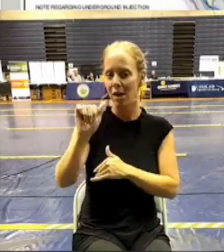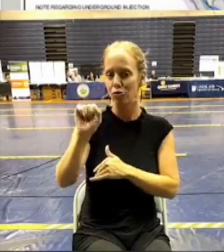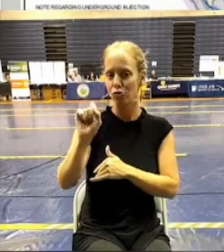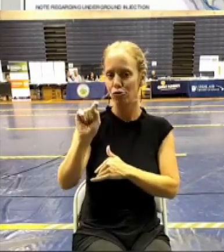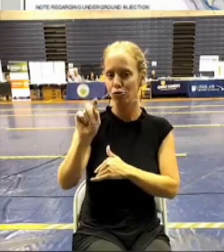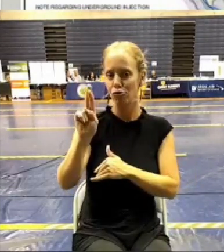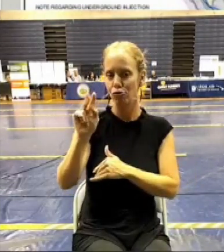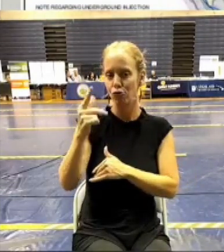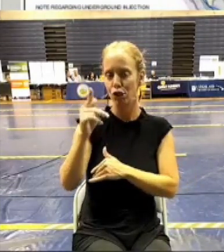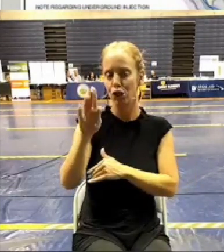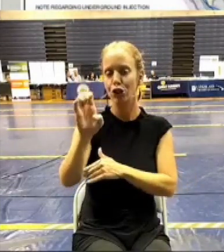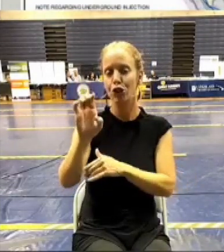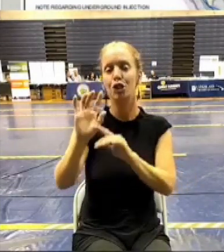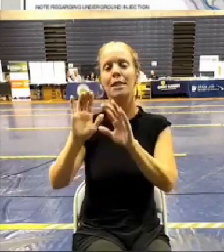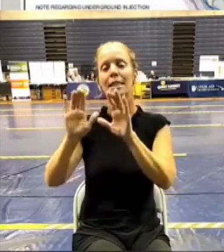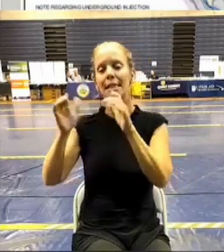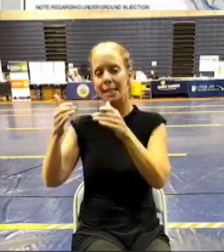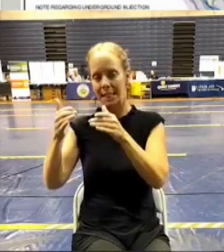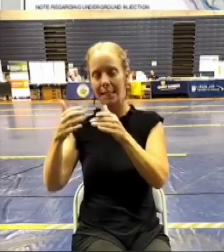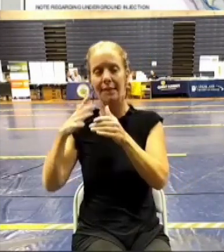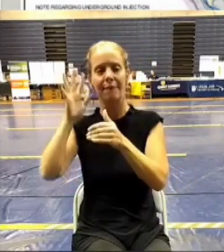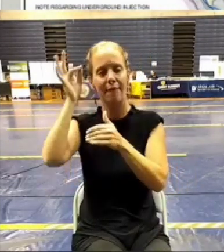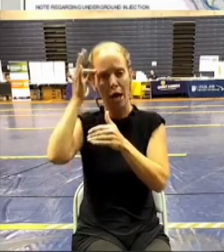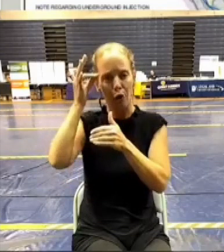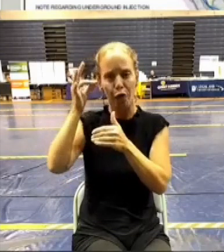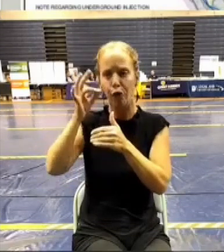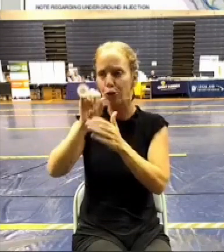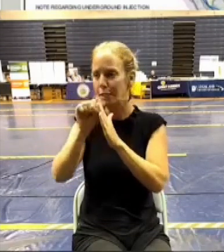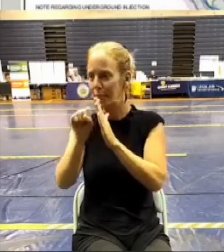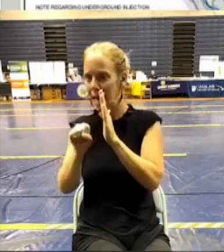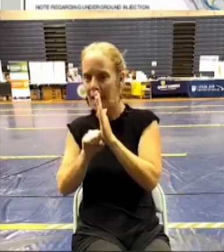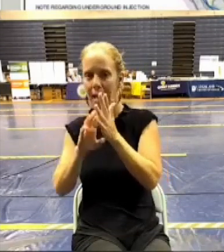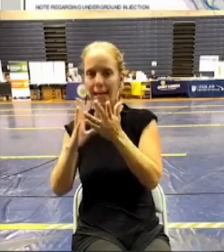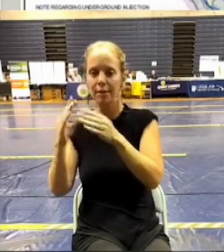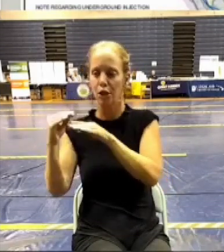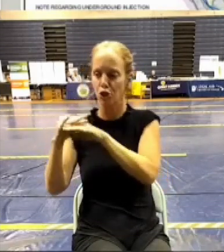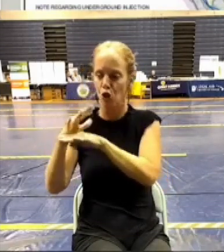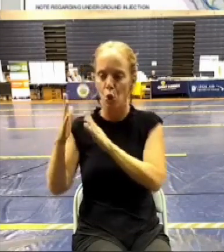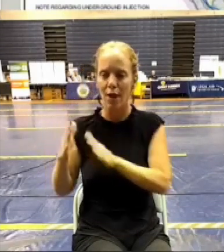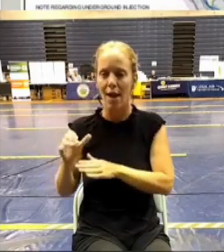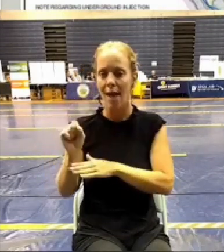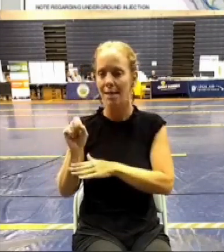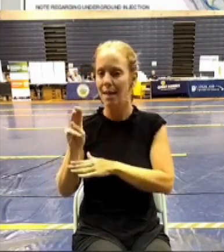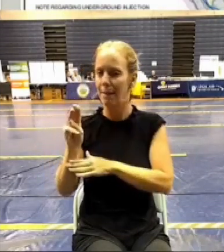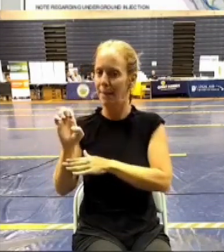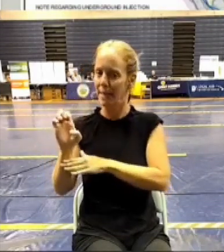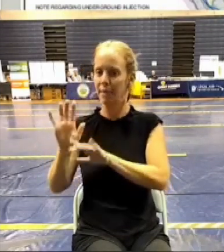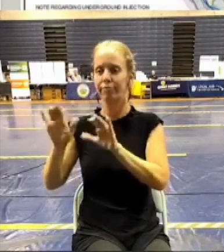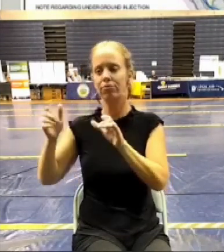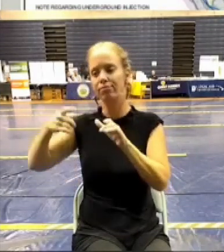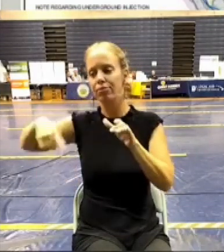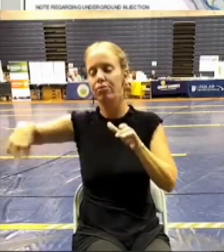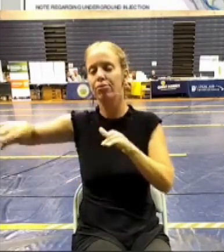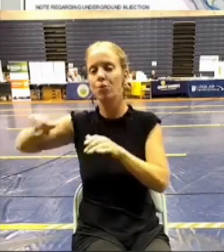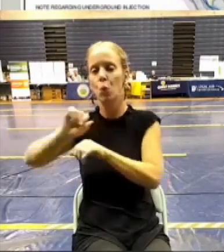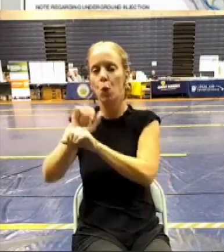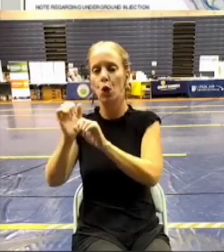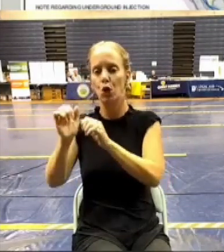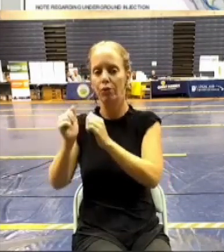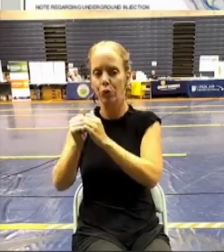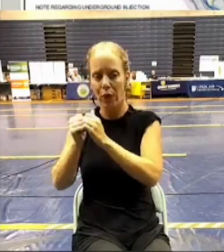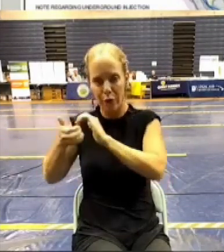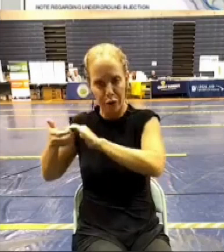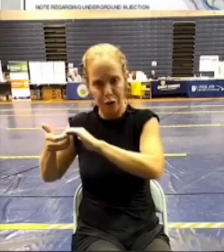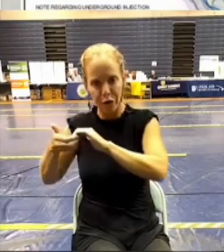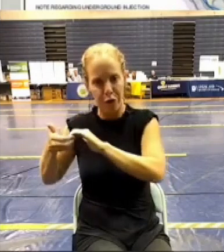with our federal state partners, consultants, our SMEs. We worked together. We narrowed it down to the